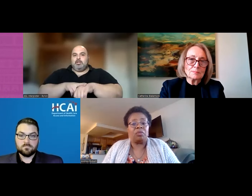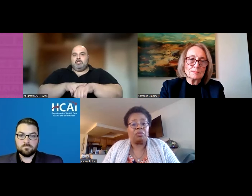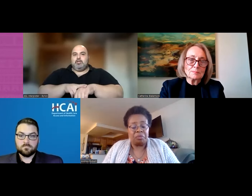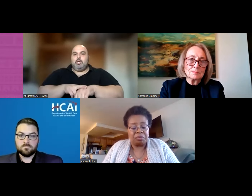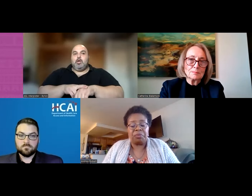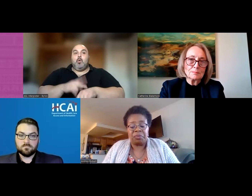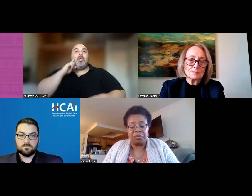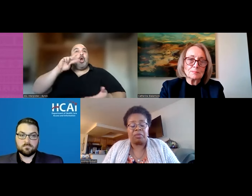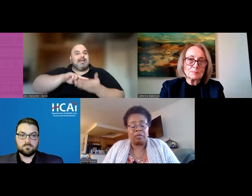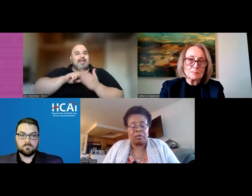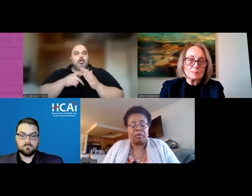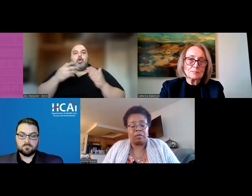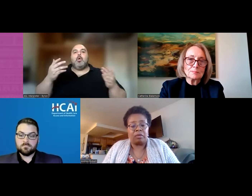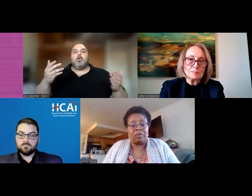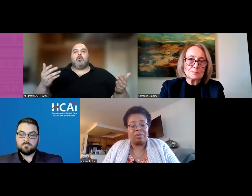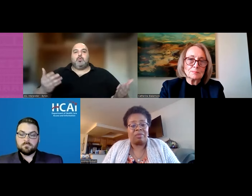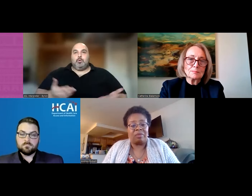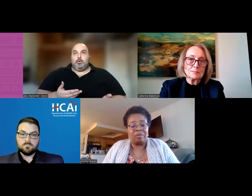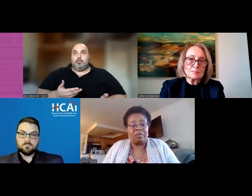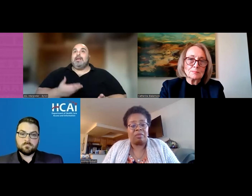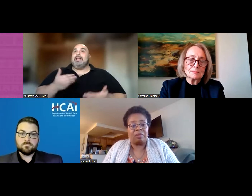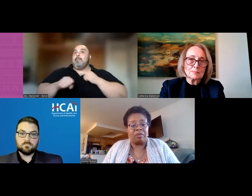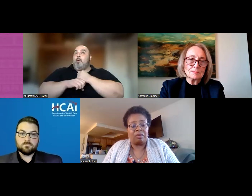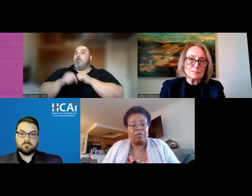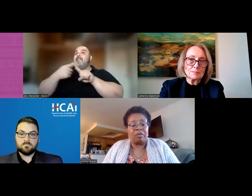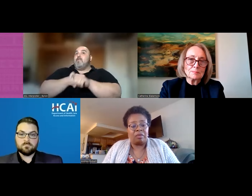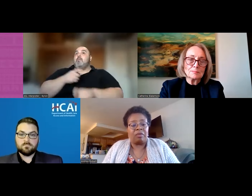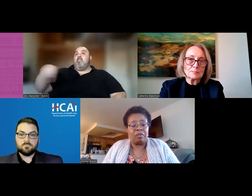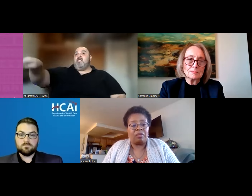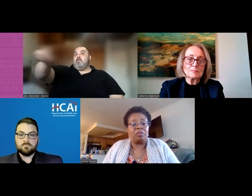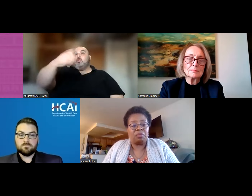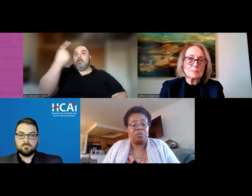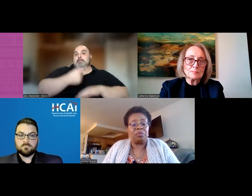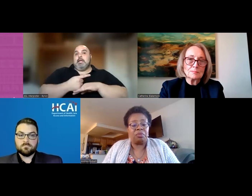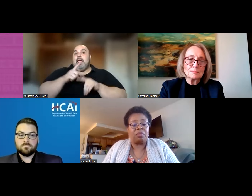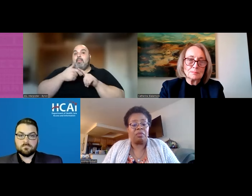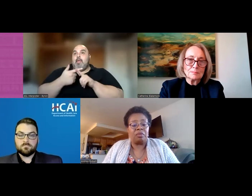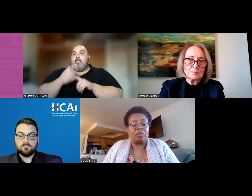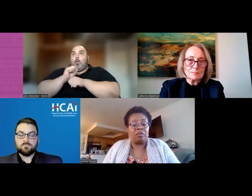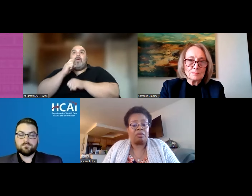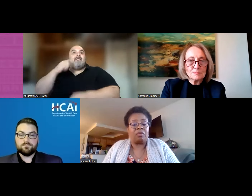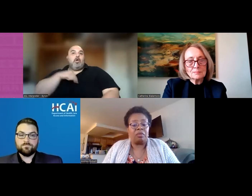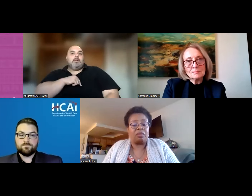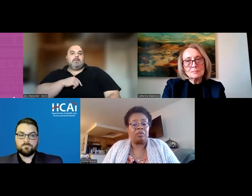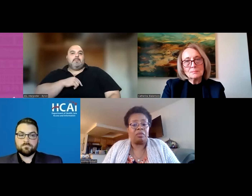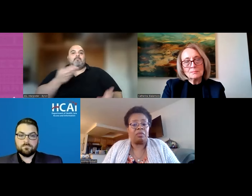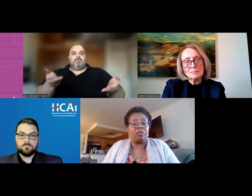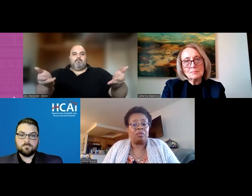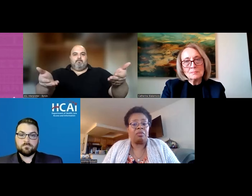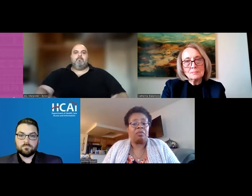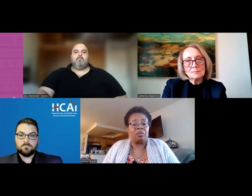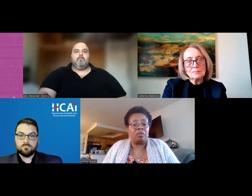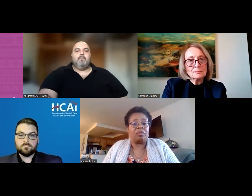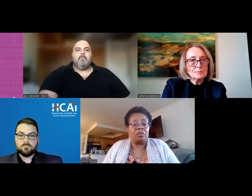intentional in bringing in, some of our promotores come in from the fields one day, and then they're working for us. They get promoted